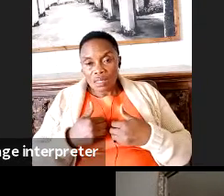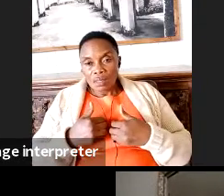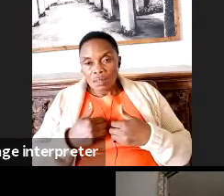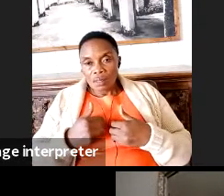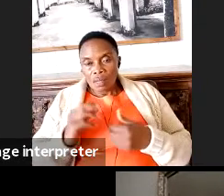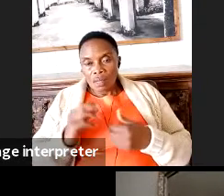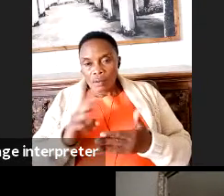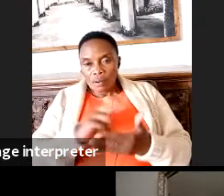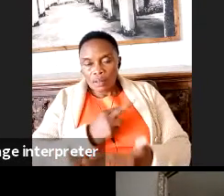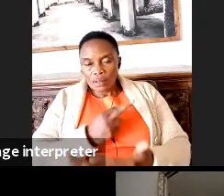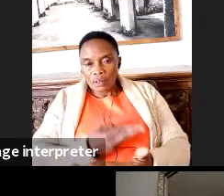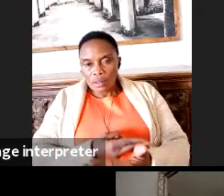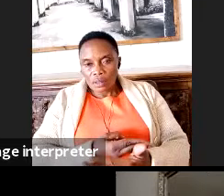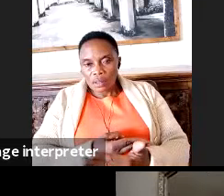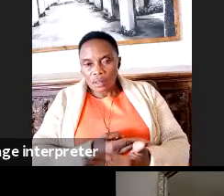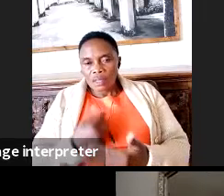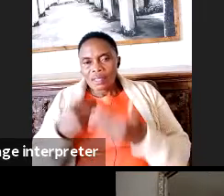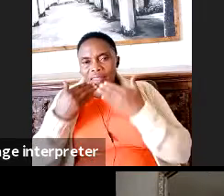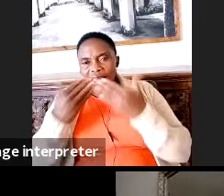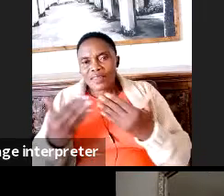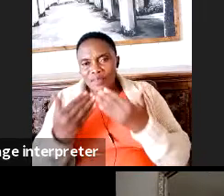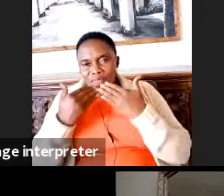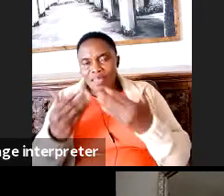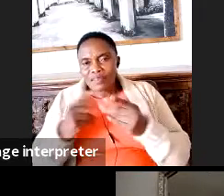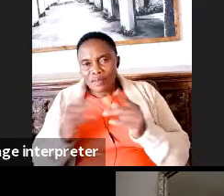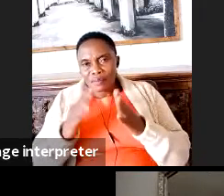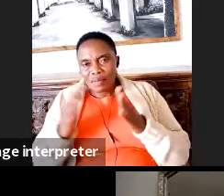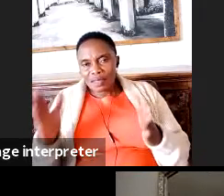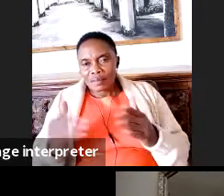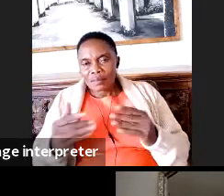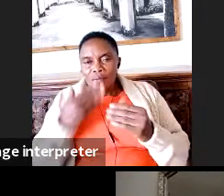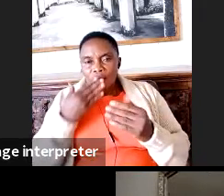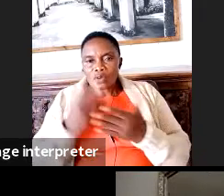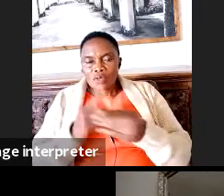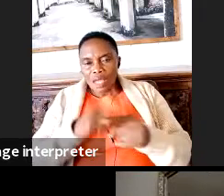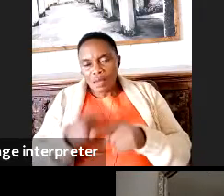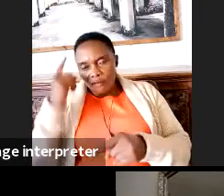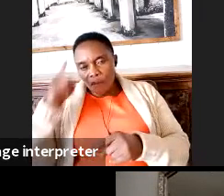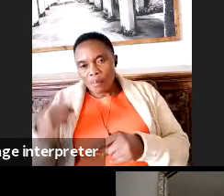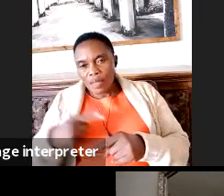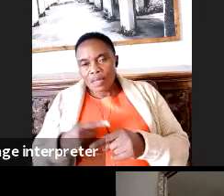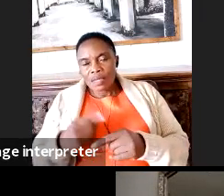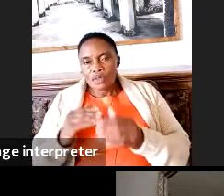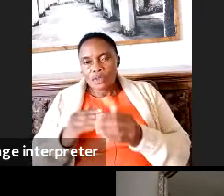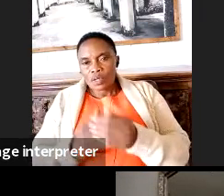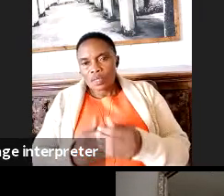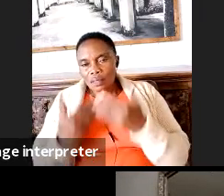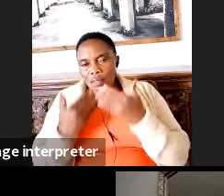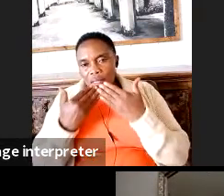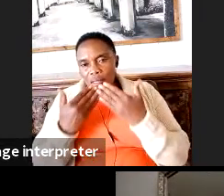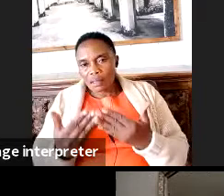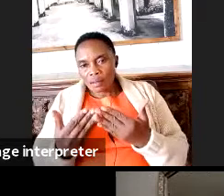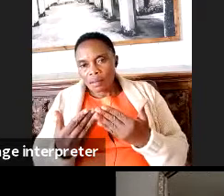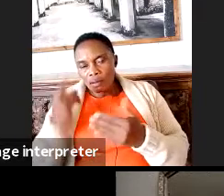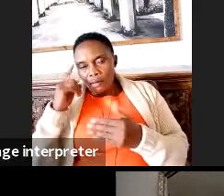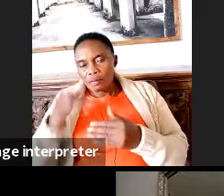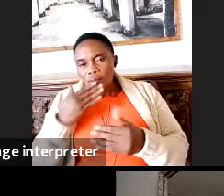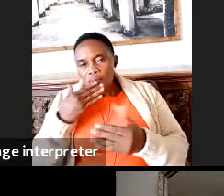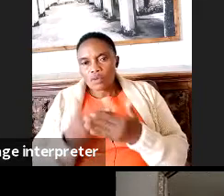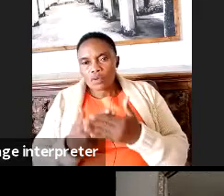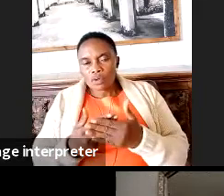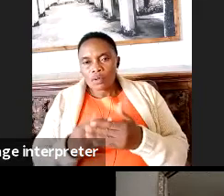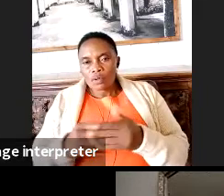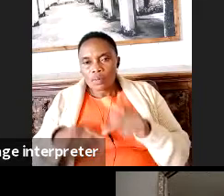resources. And yes, thank you so much. It's been a pleasure to moderate, and thank you again to the panelists for your incredible